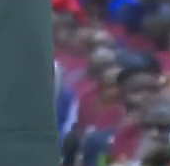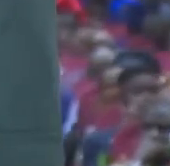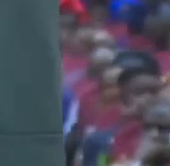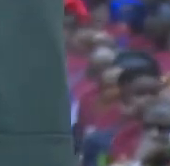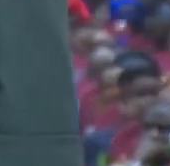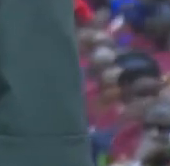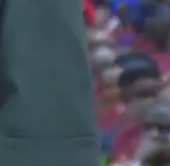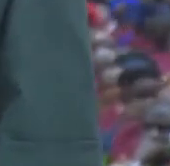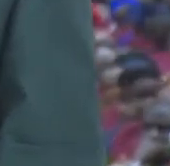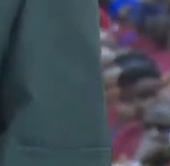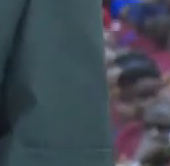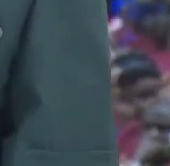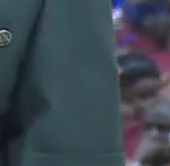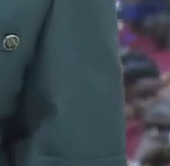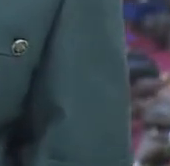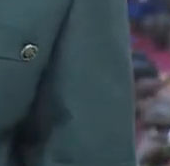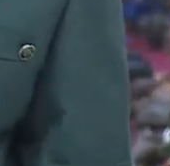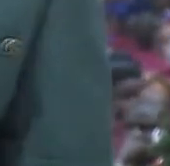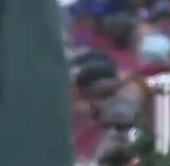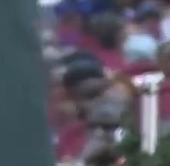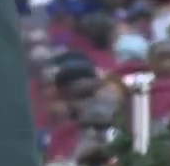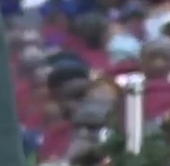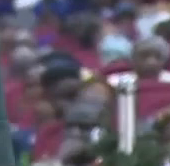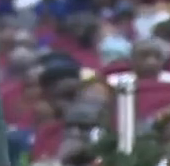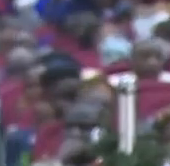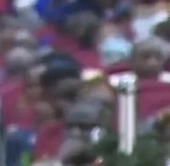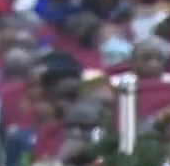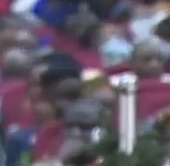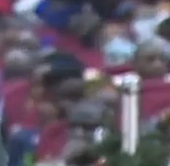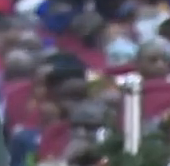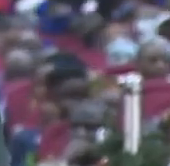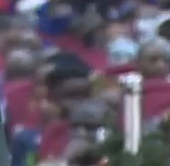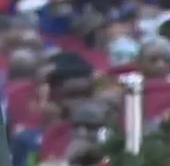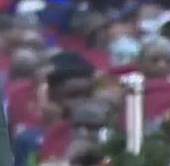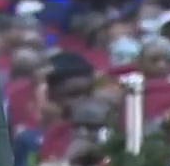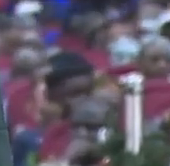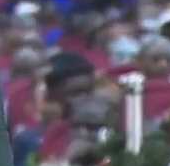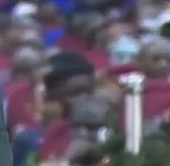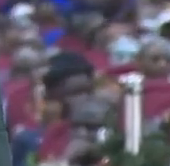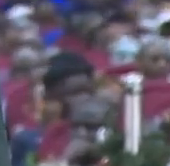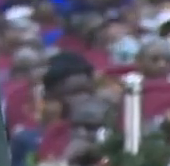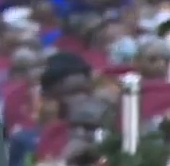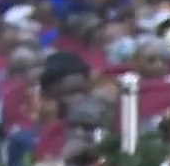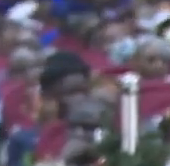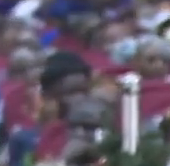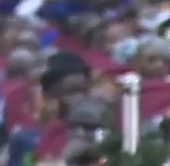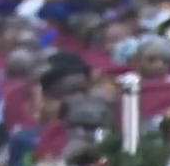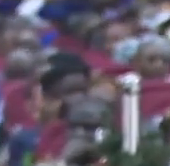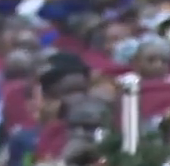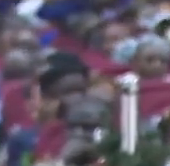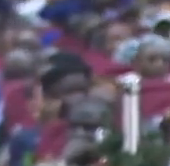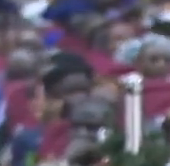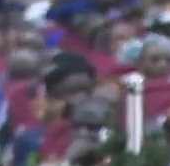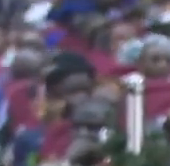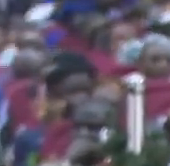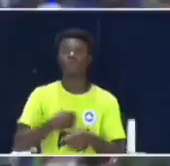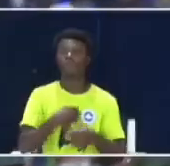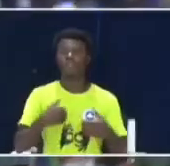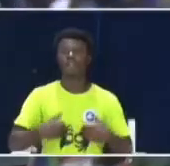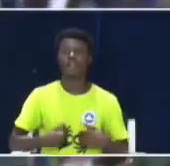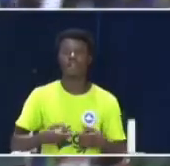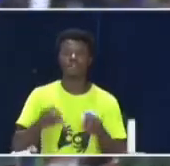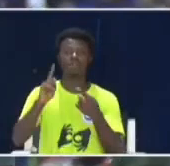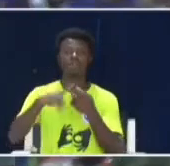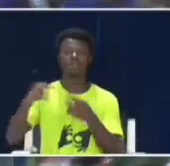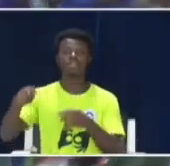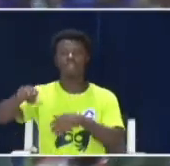can come to collect. Ki awon eso le wa gba won. And then we have come to the